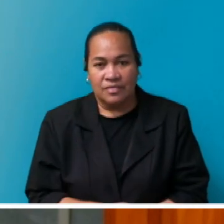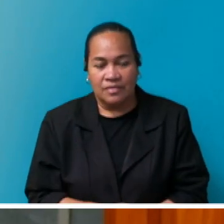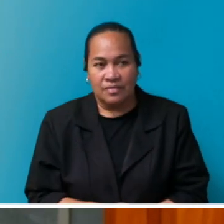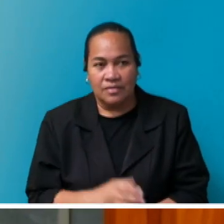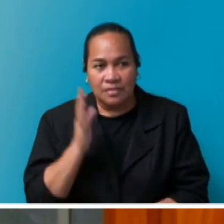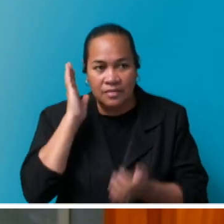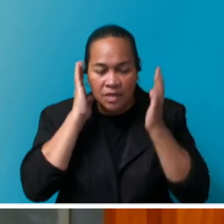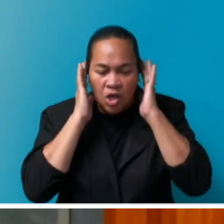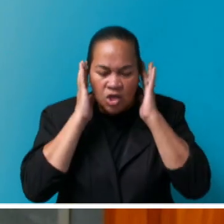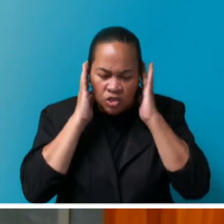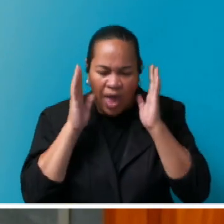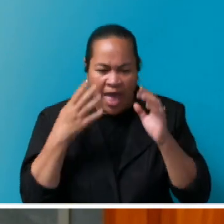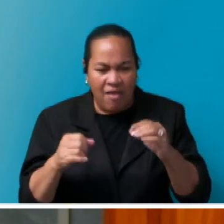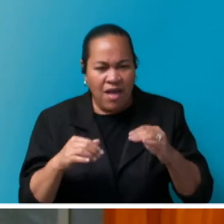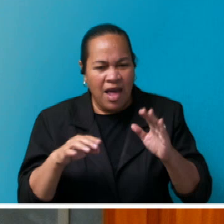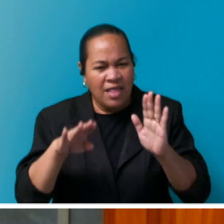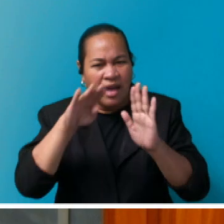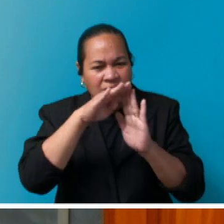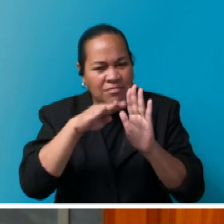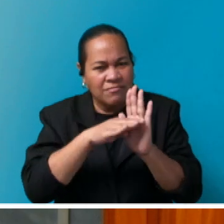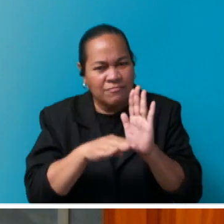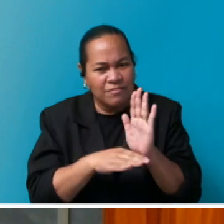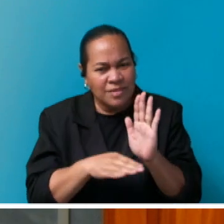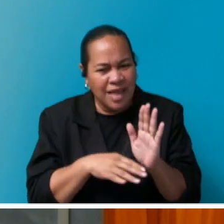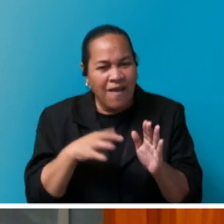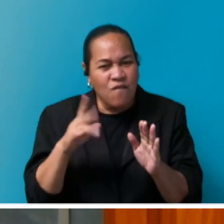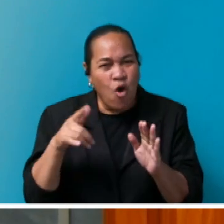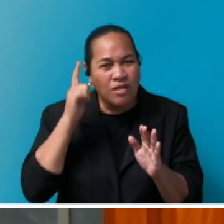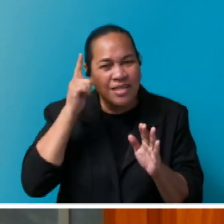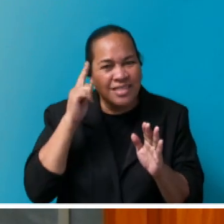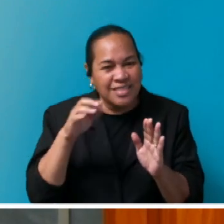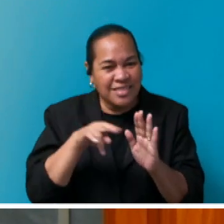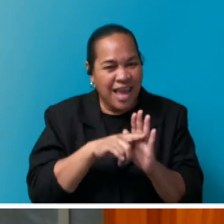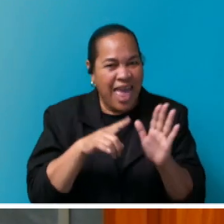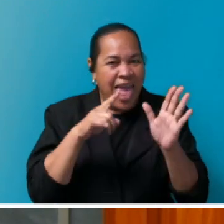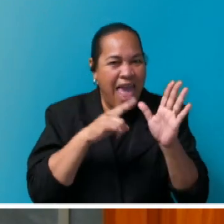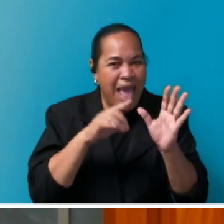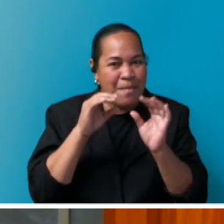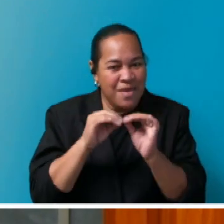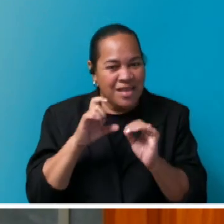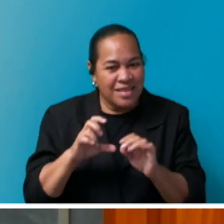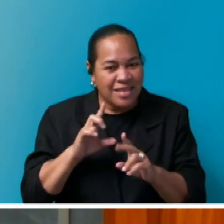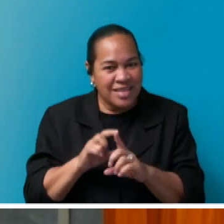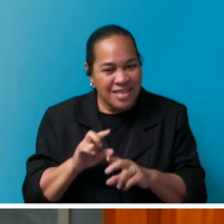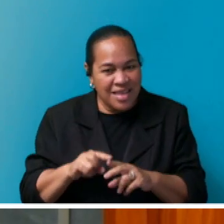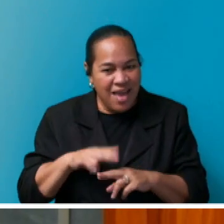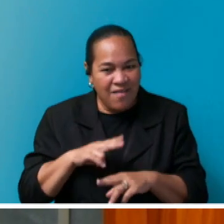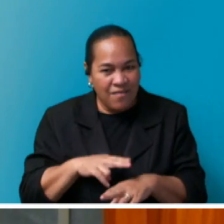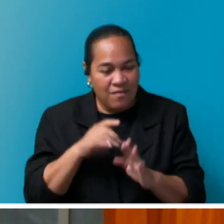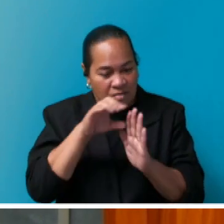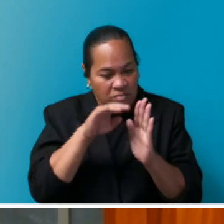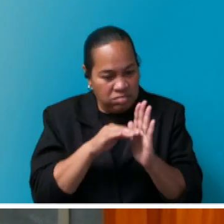E, and F. Specific salary steps within this band differ depending on